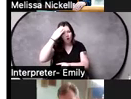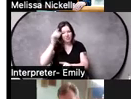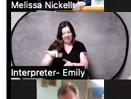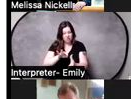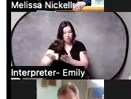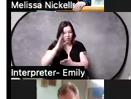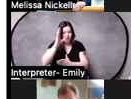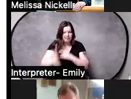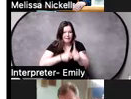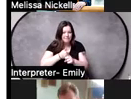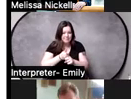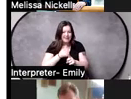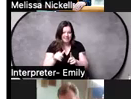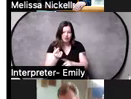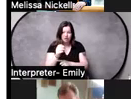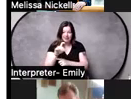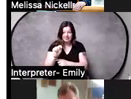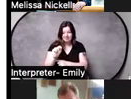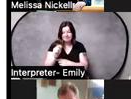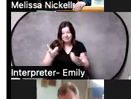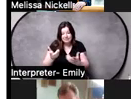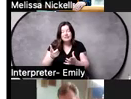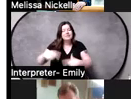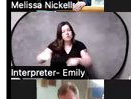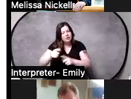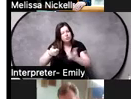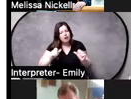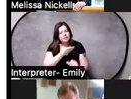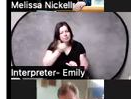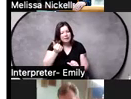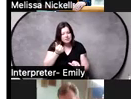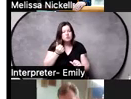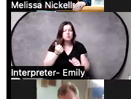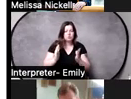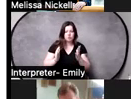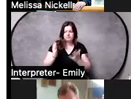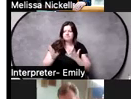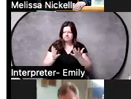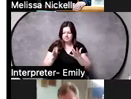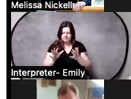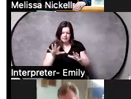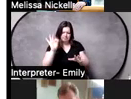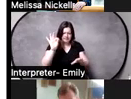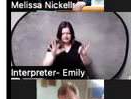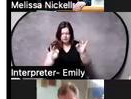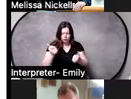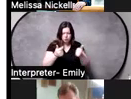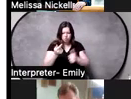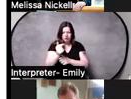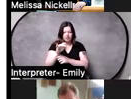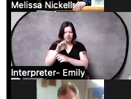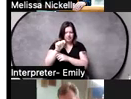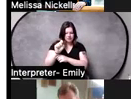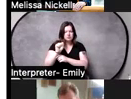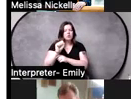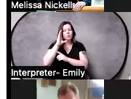the outcome of that particular grant, and they're simply doing their best try to find the grants that are going to significantly move a particular